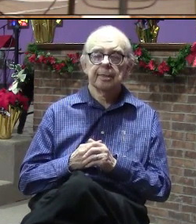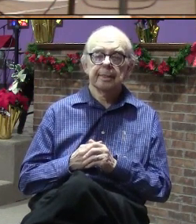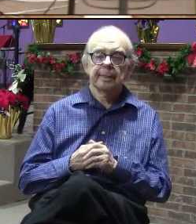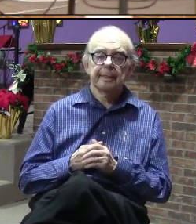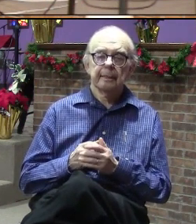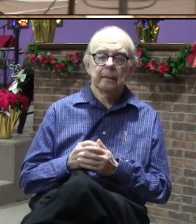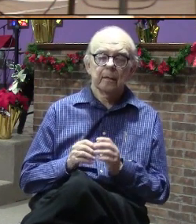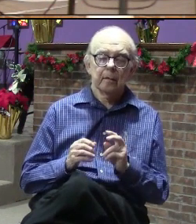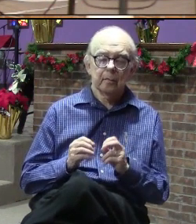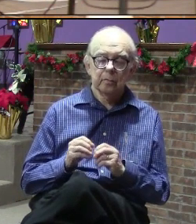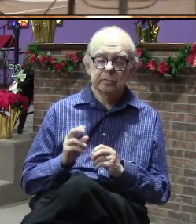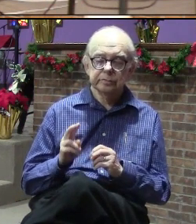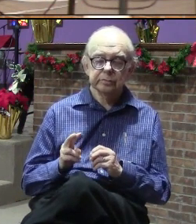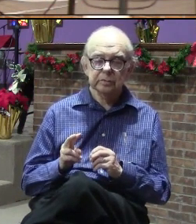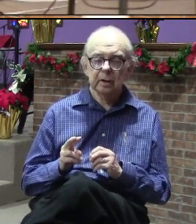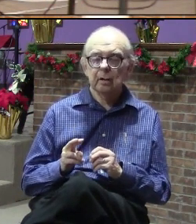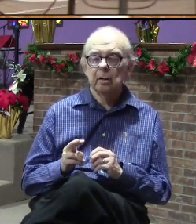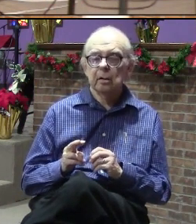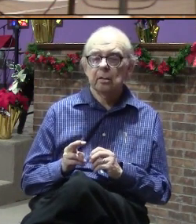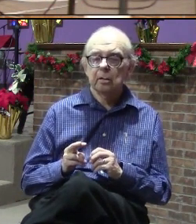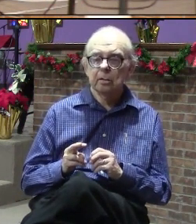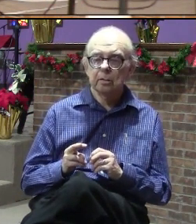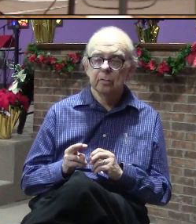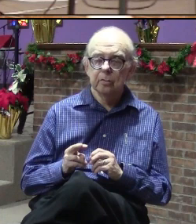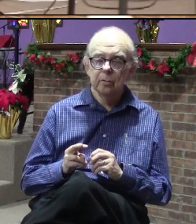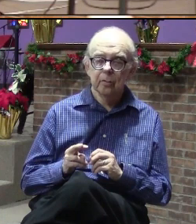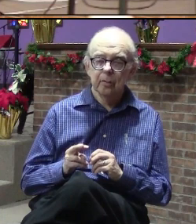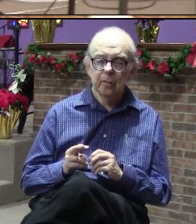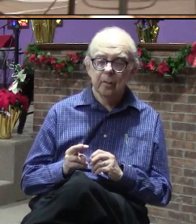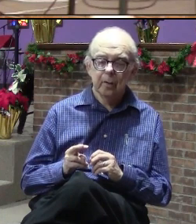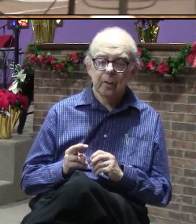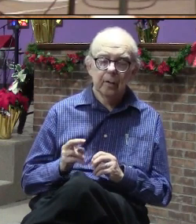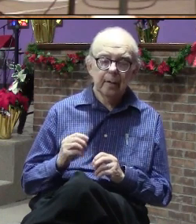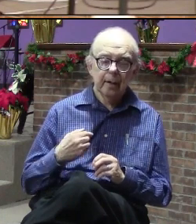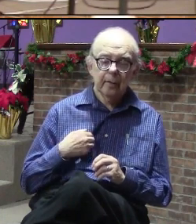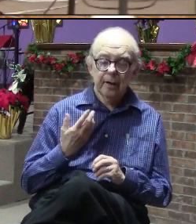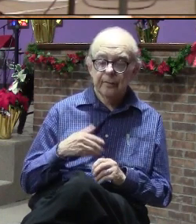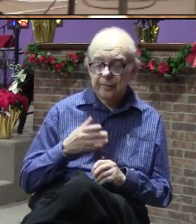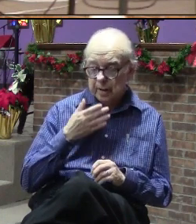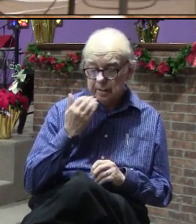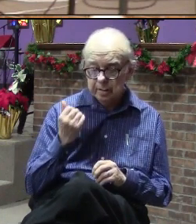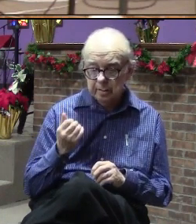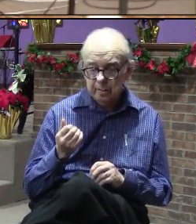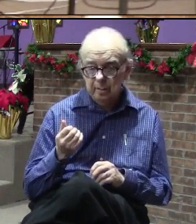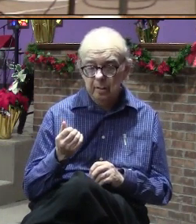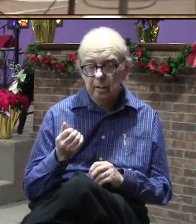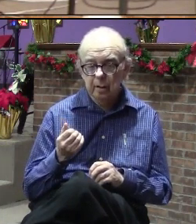Point number 2 is what we have forgotten